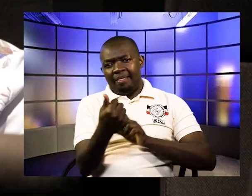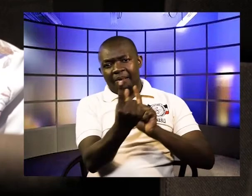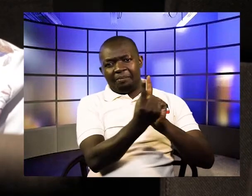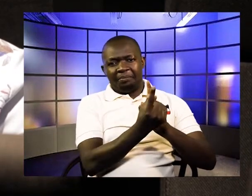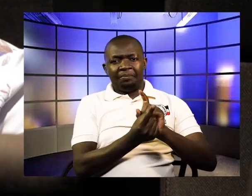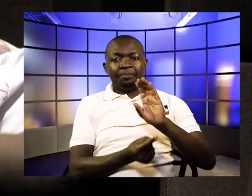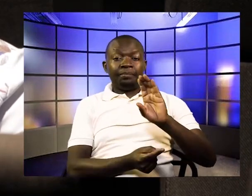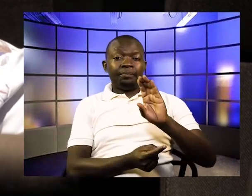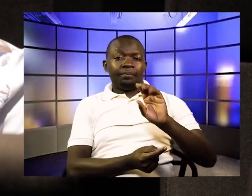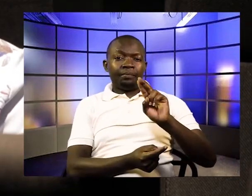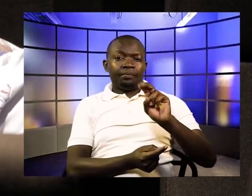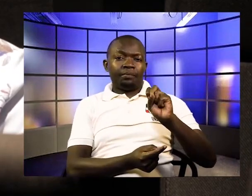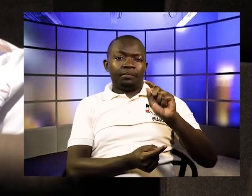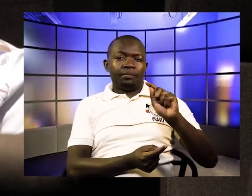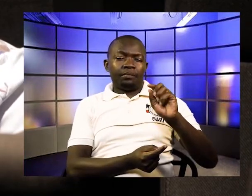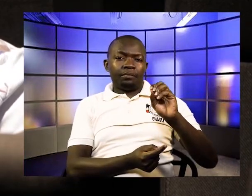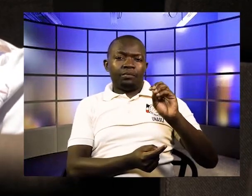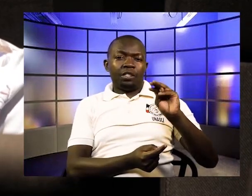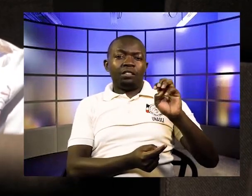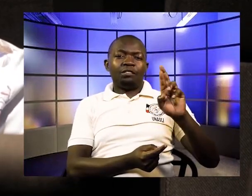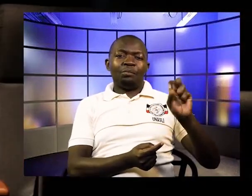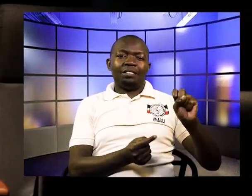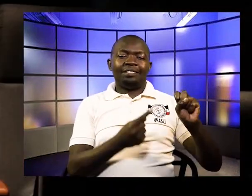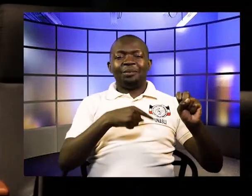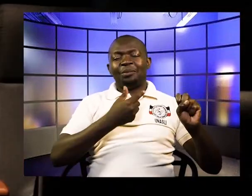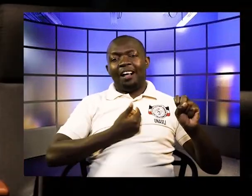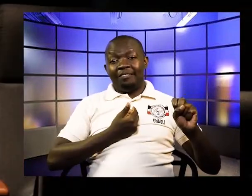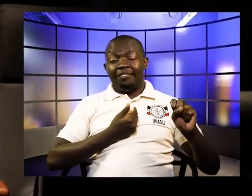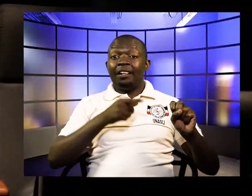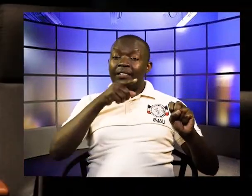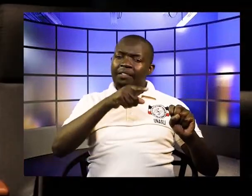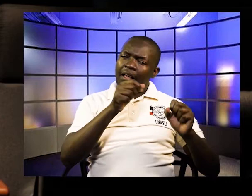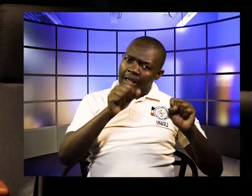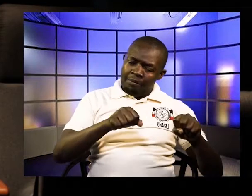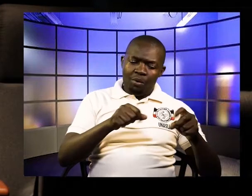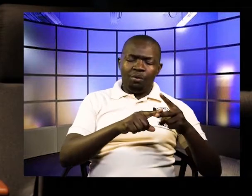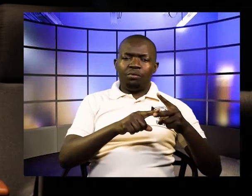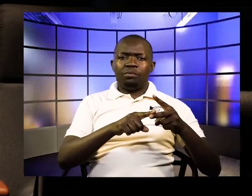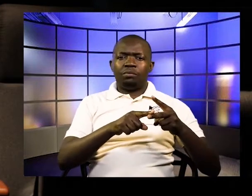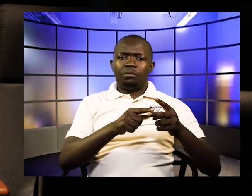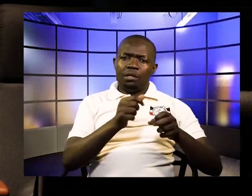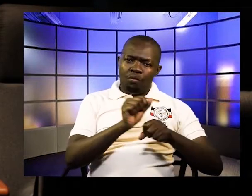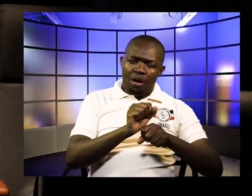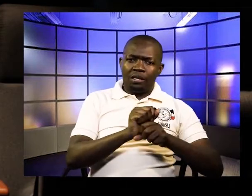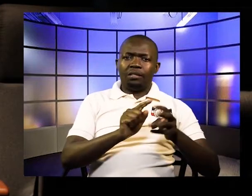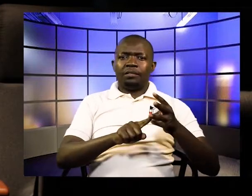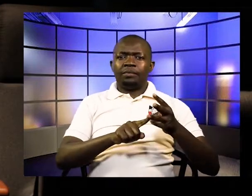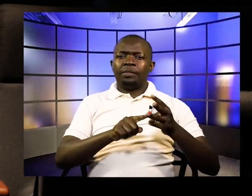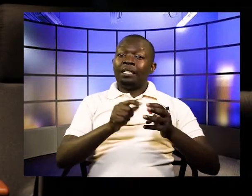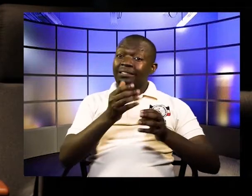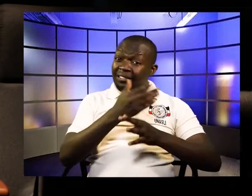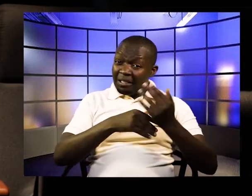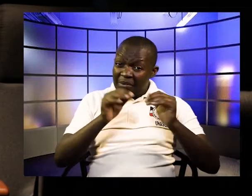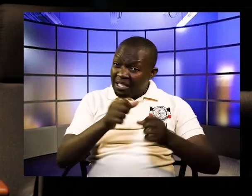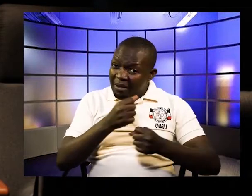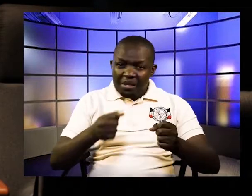have. They are able and they are working. Disability is not inability. Let us not look at their